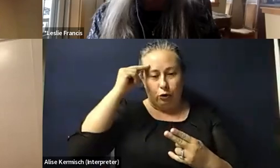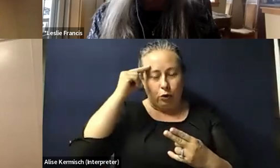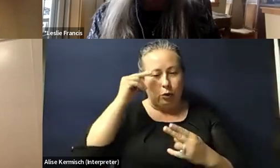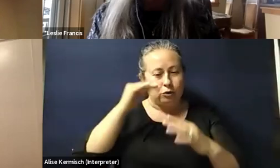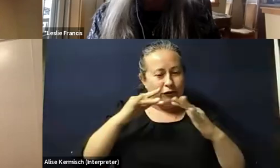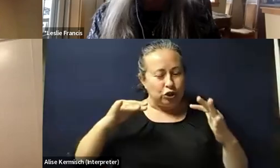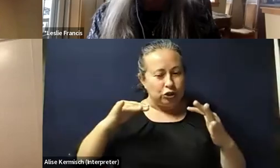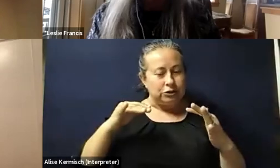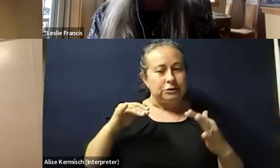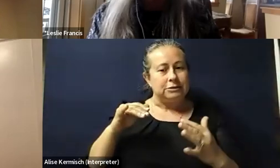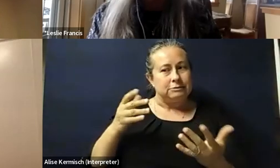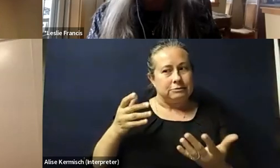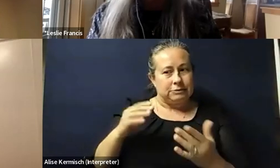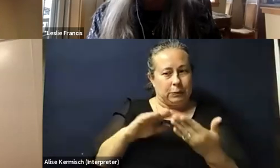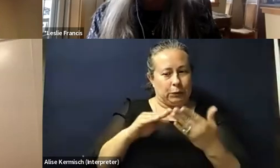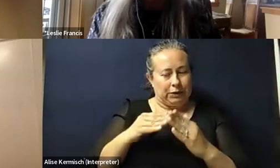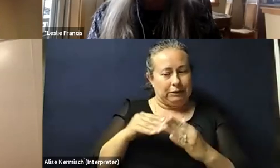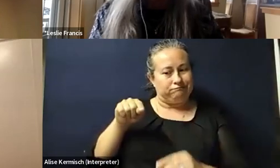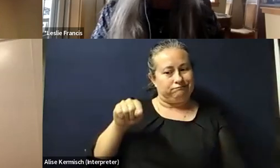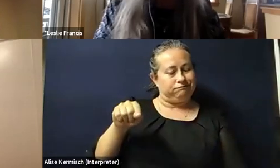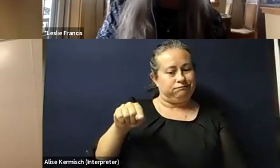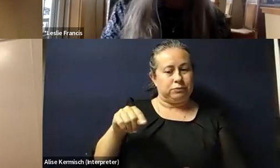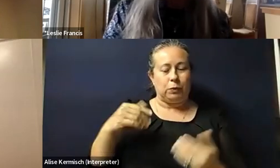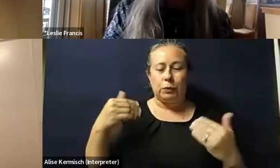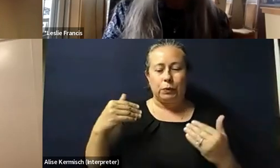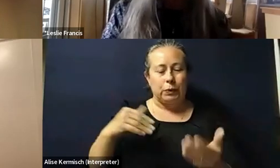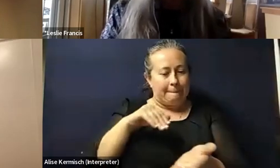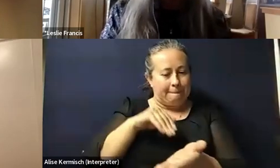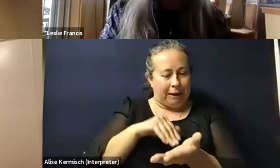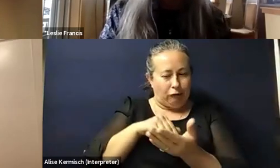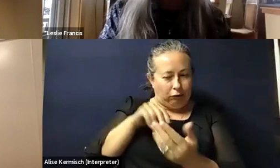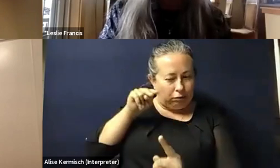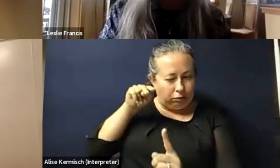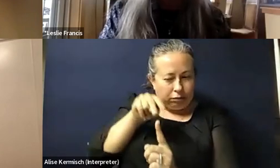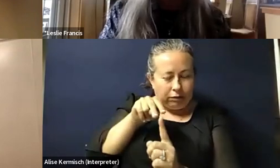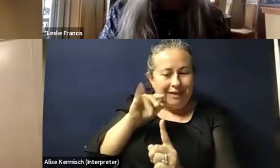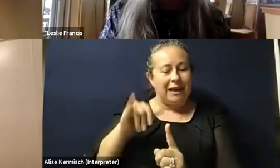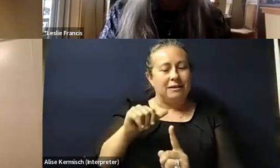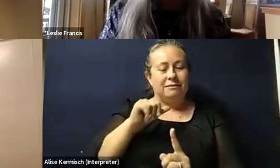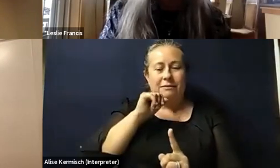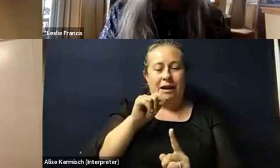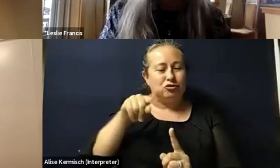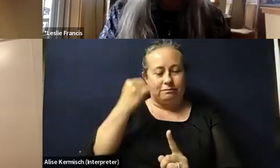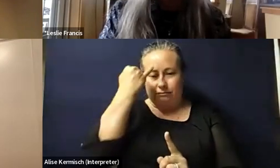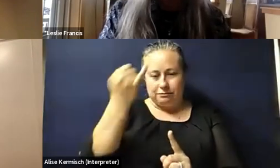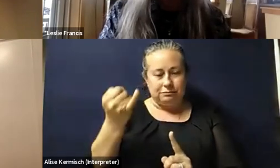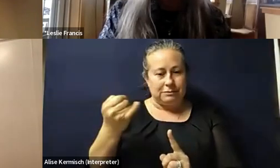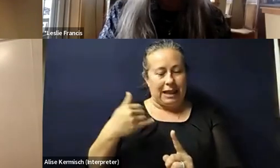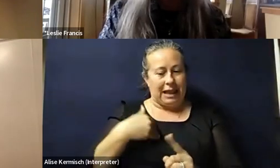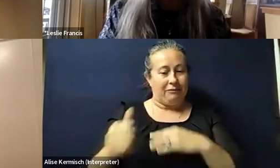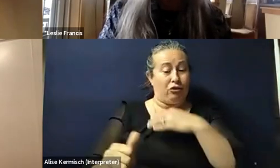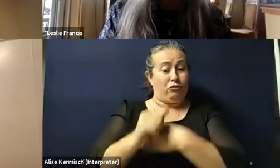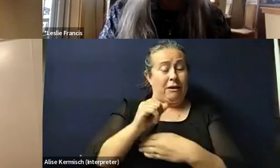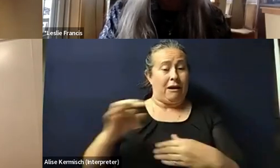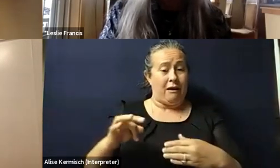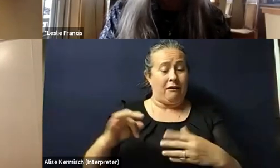Professor Blankmeyer-Burke's presentation that, you know, when we're talking about medicalism, it's not just an idea, like there's the threat of